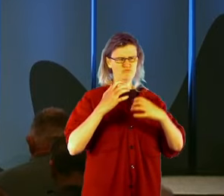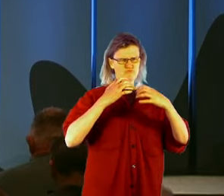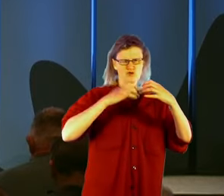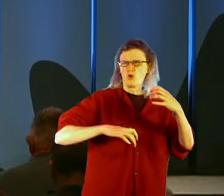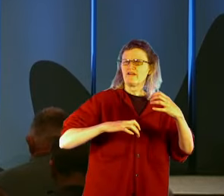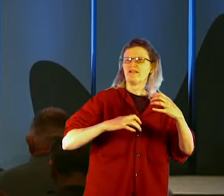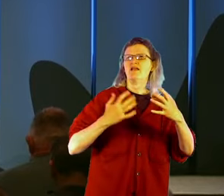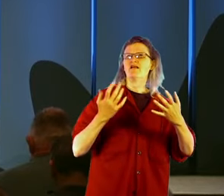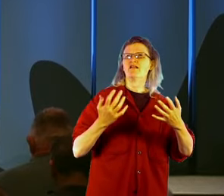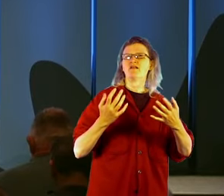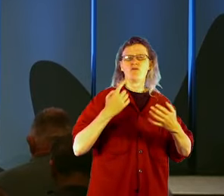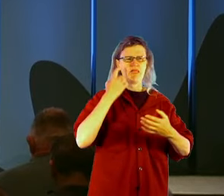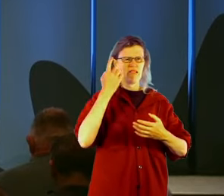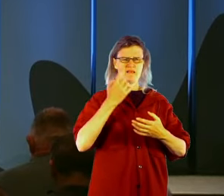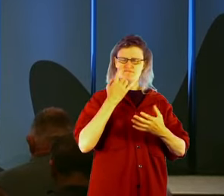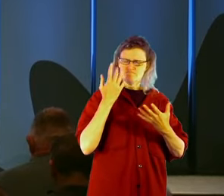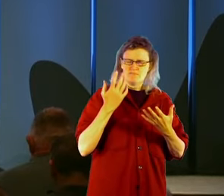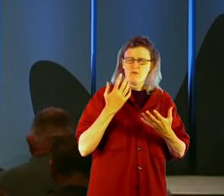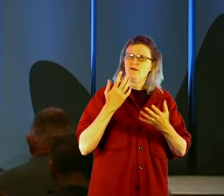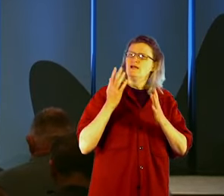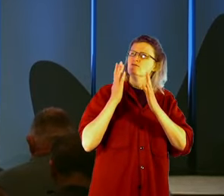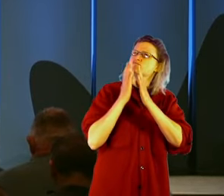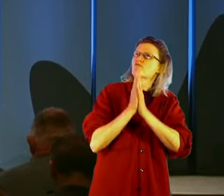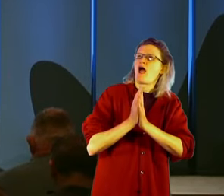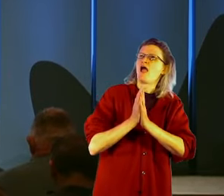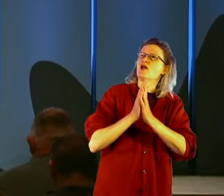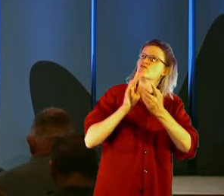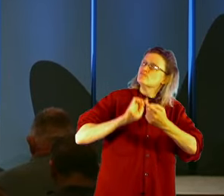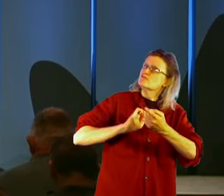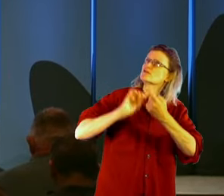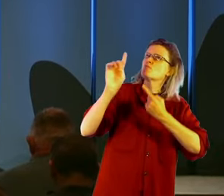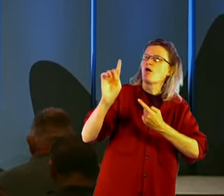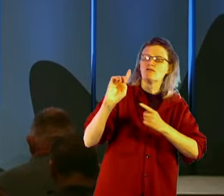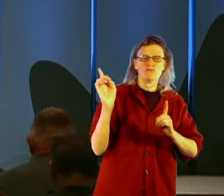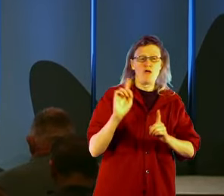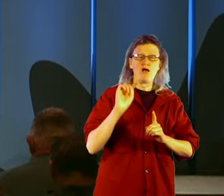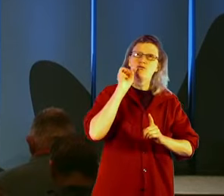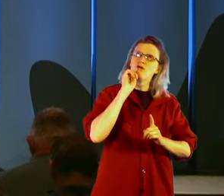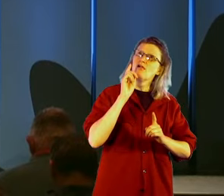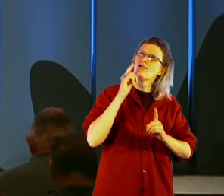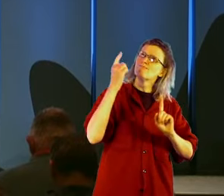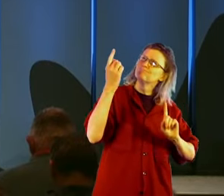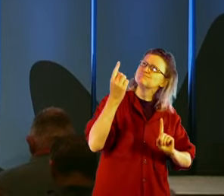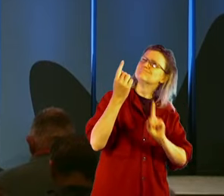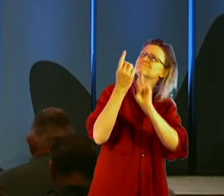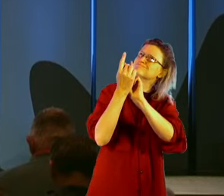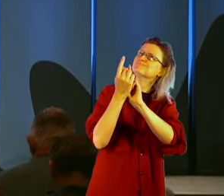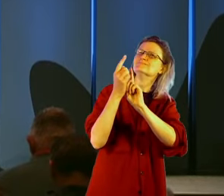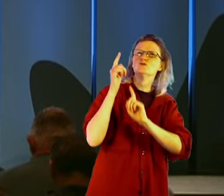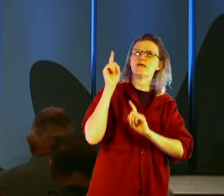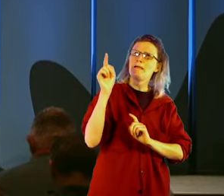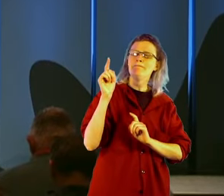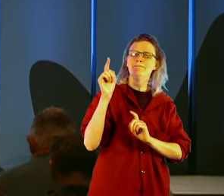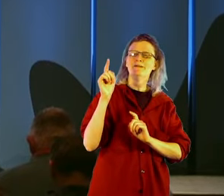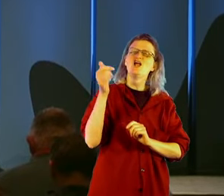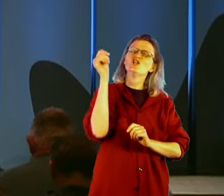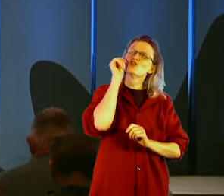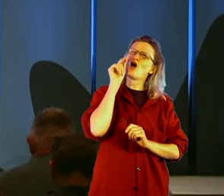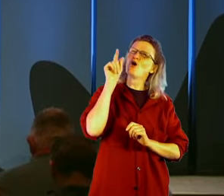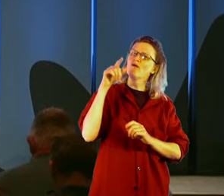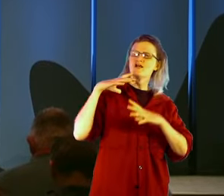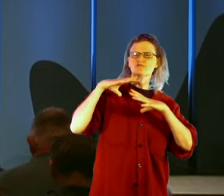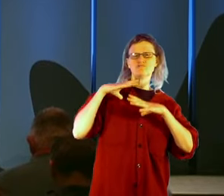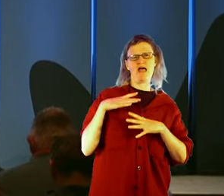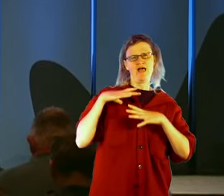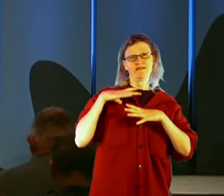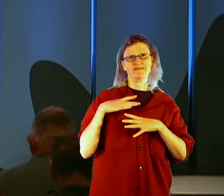today, we pray that our response will be to come to Jesus and to know his rest. Lord, you know